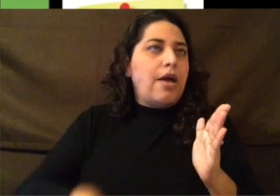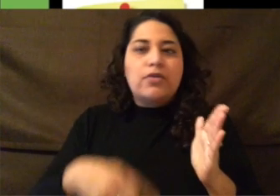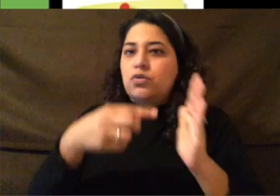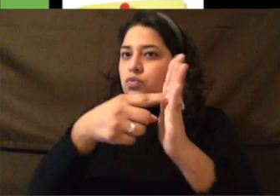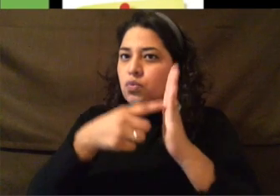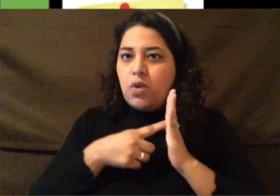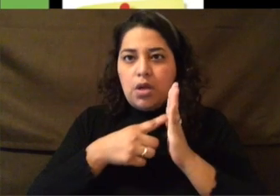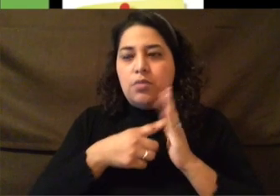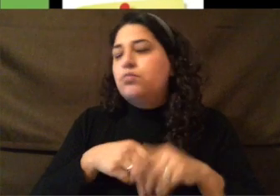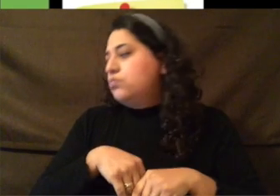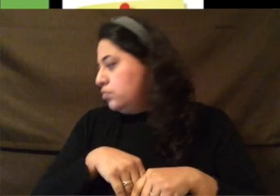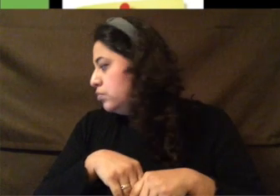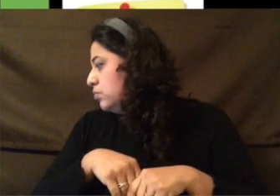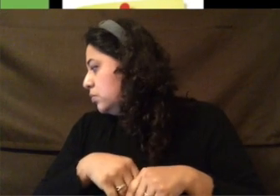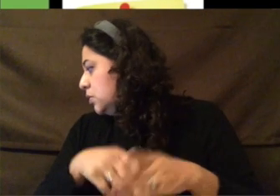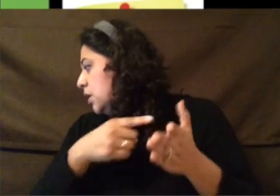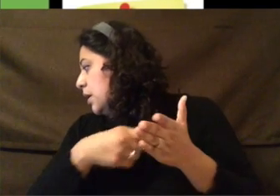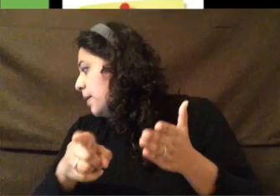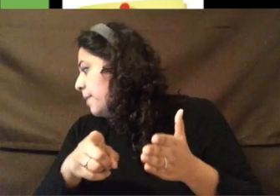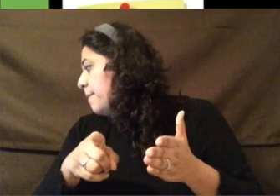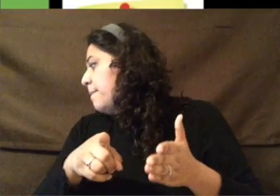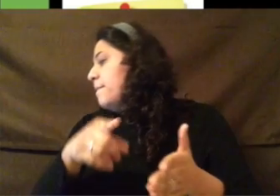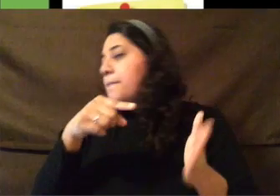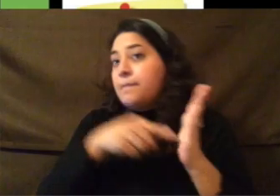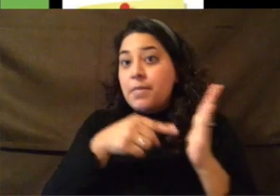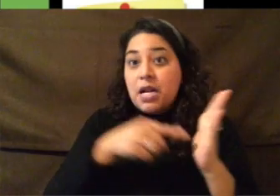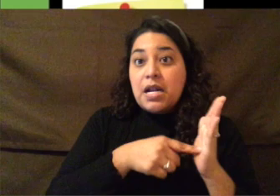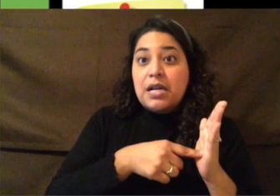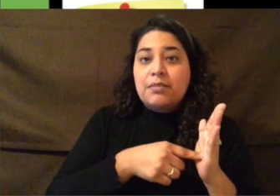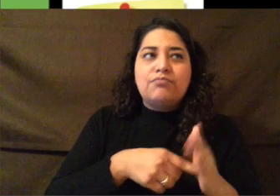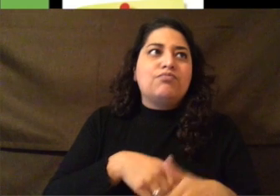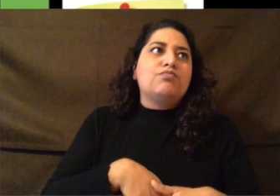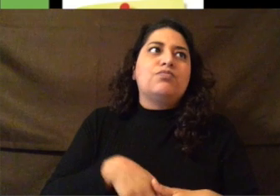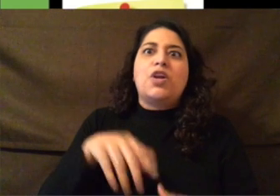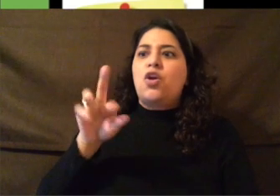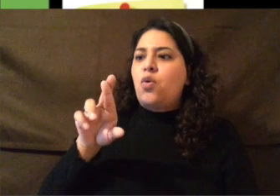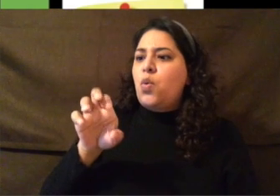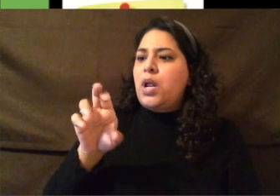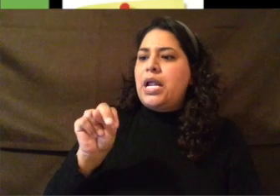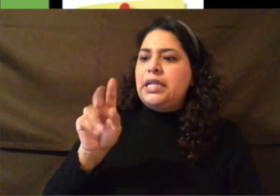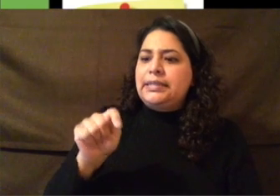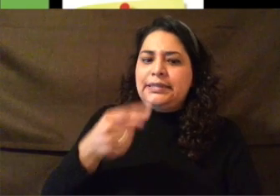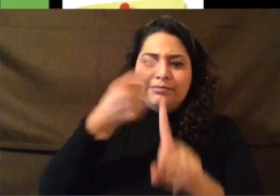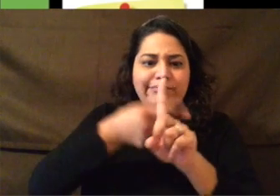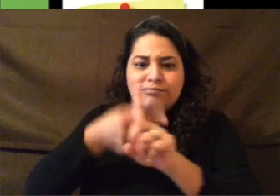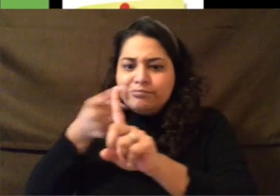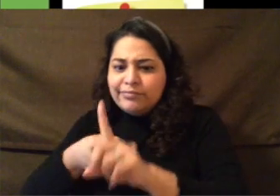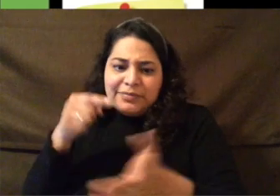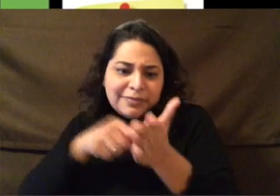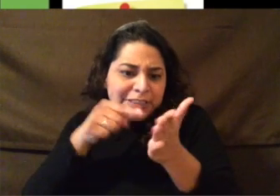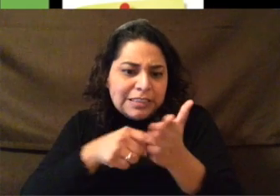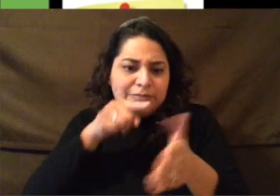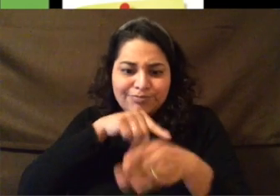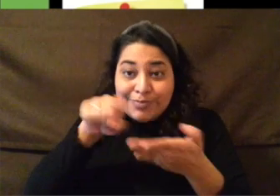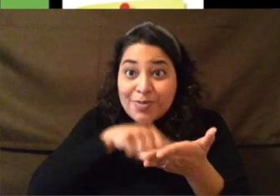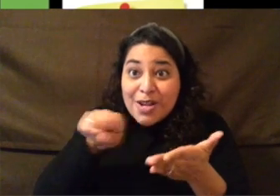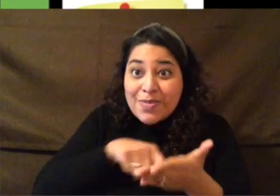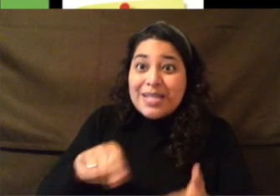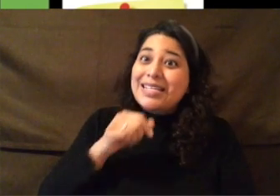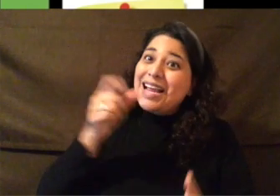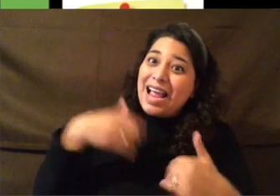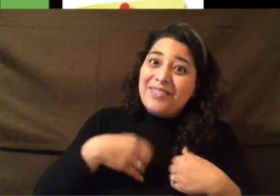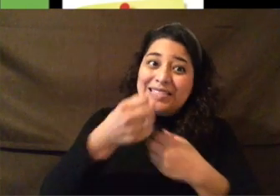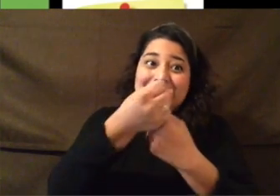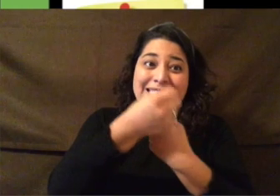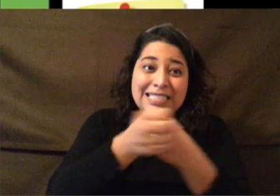number one thing that you have to spend your money on, paying your bills. You have to pay your rent. That goes along with your bills. If you don't pay your rent, then you